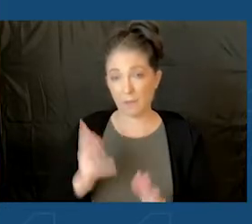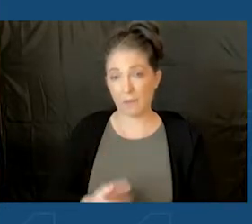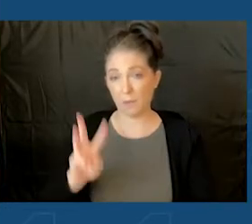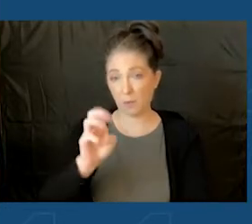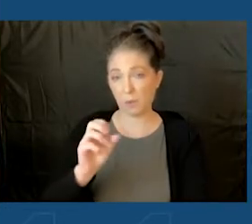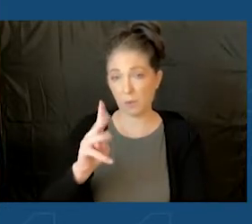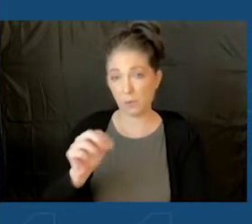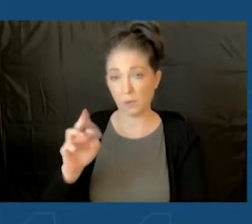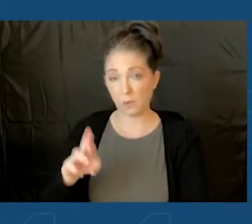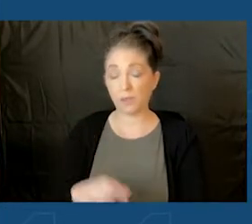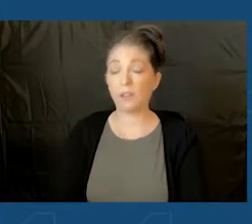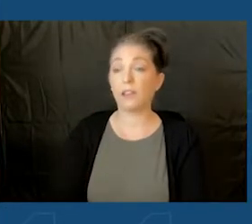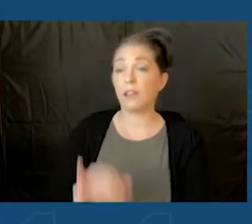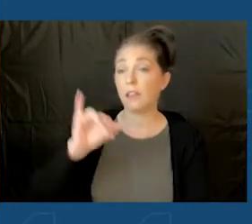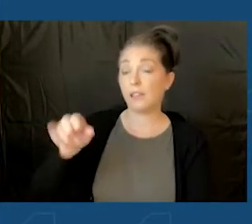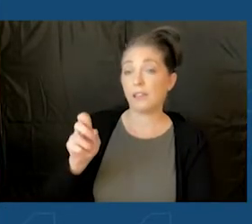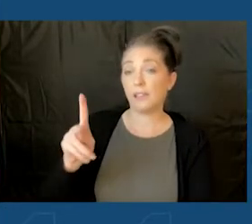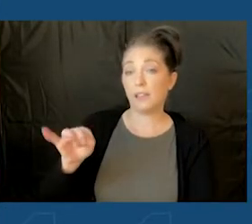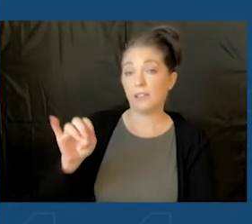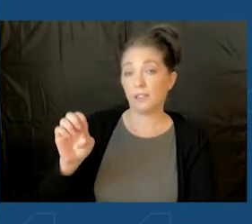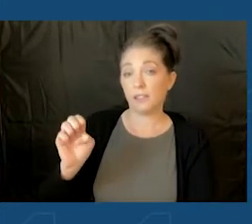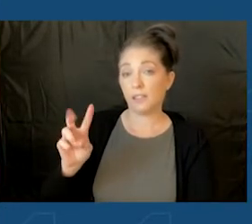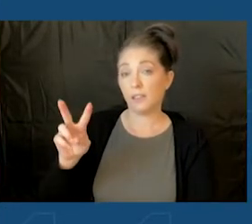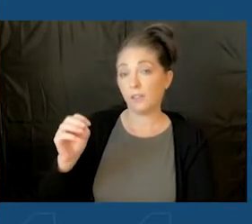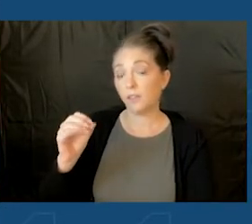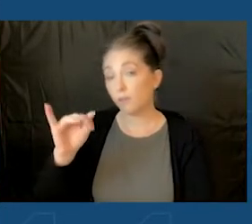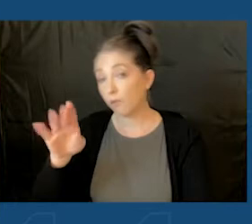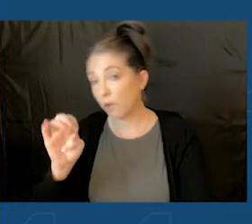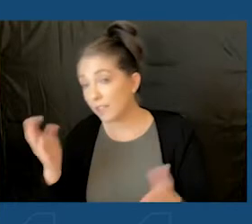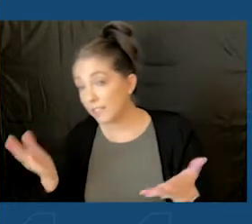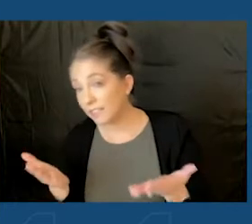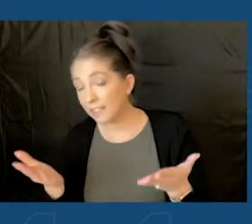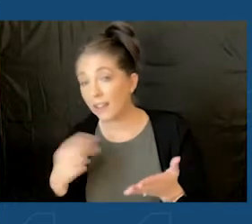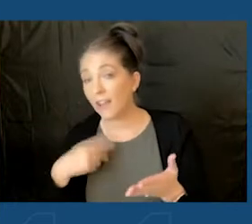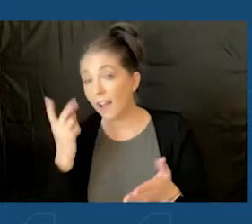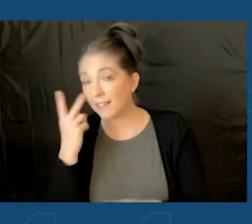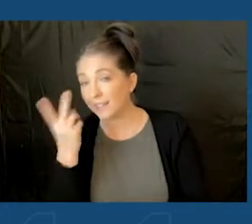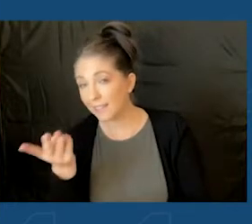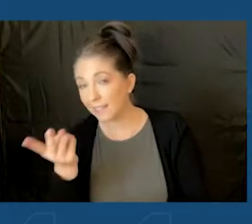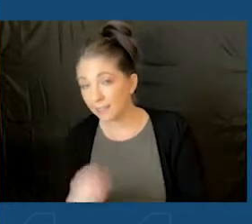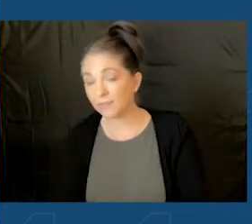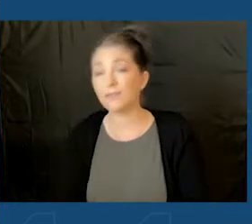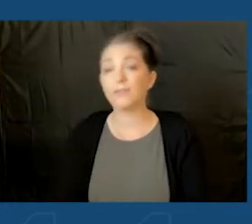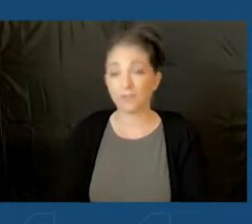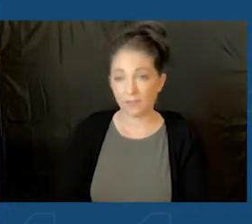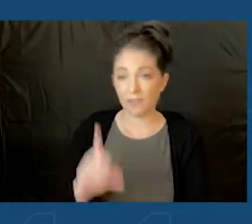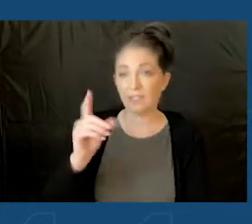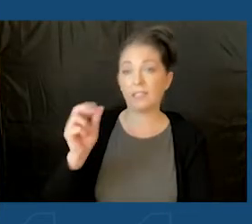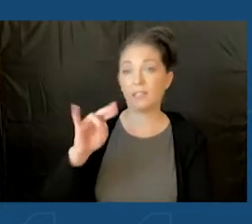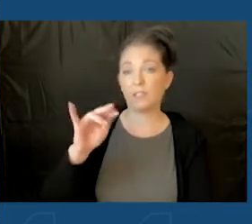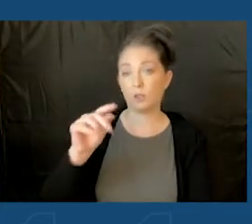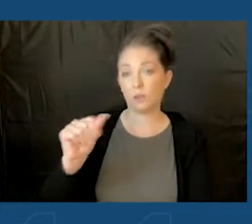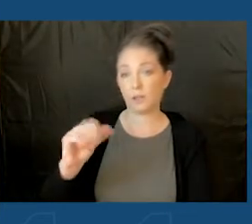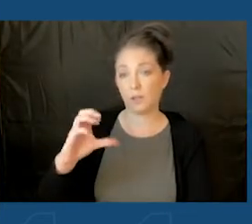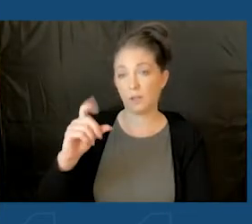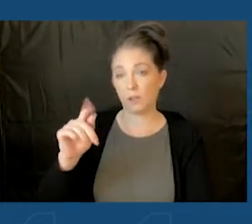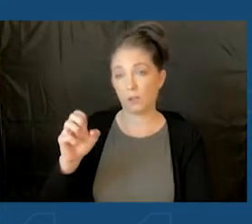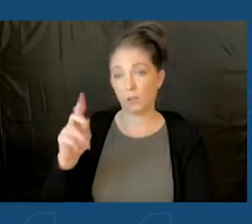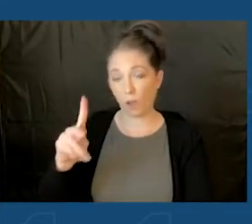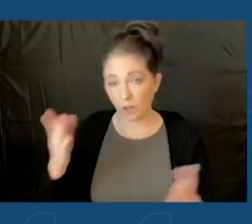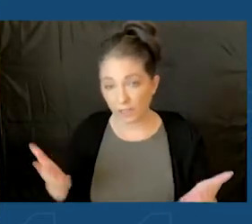Jackie Boyce, District Leader, is here. I see you, Jackie. State Committee Woman Dorita Clark is here. And I'm just going to